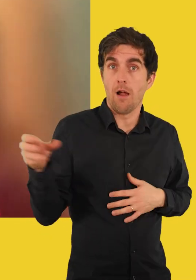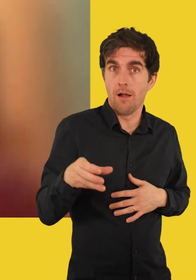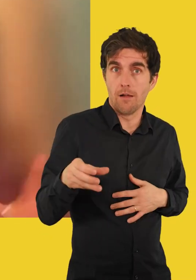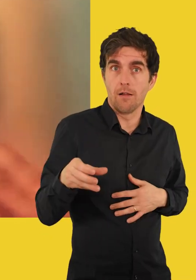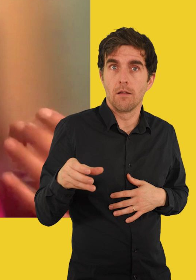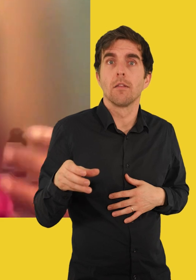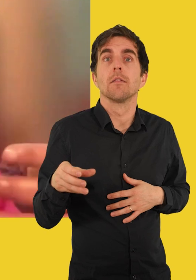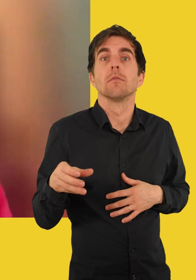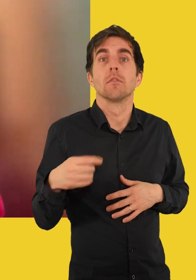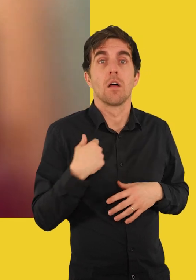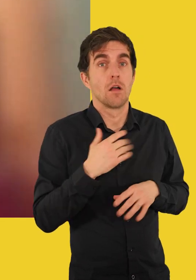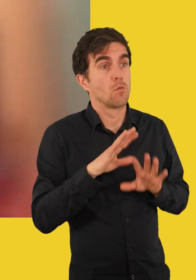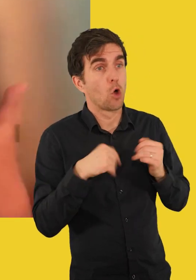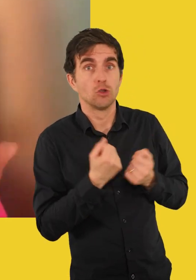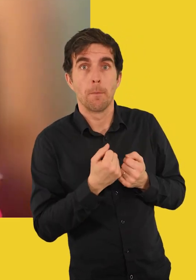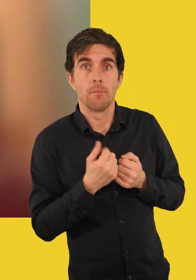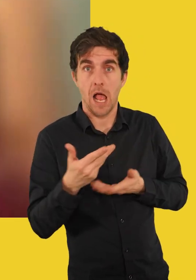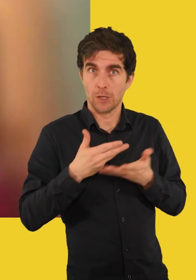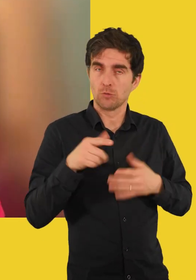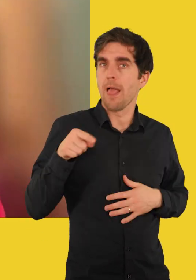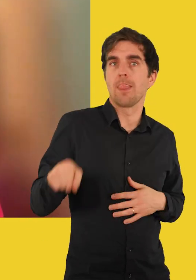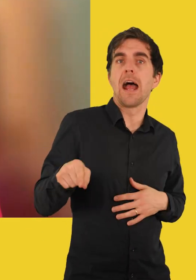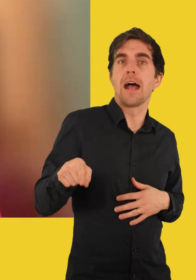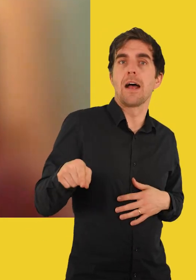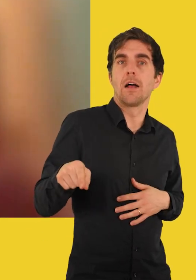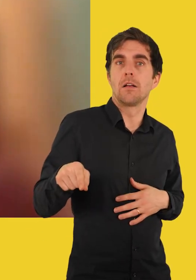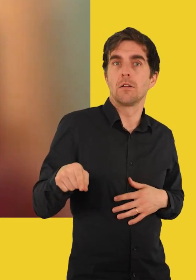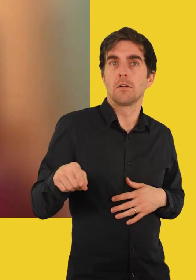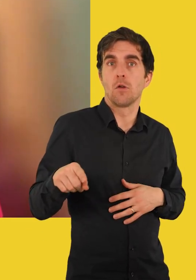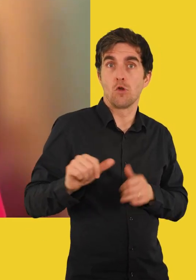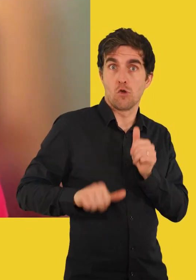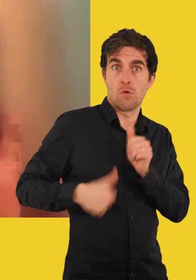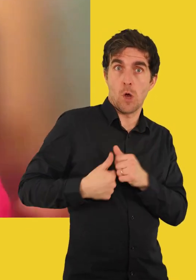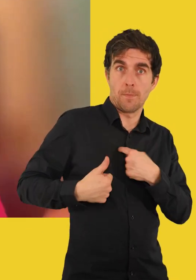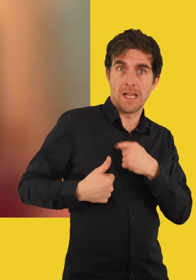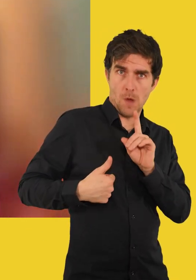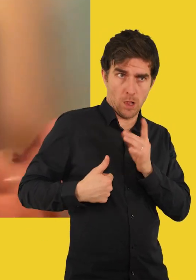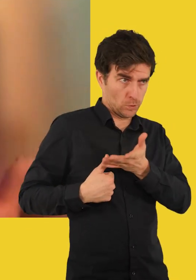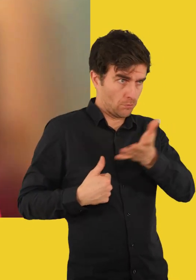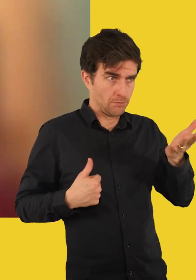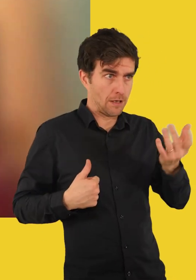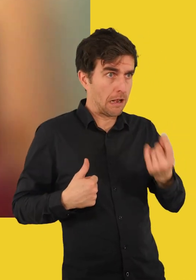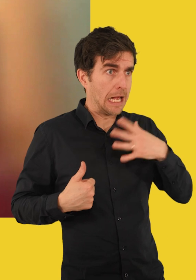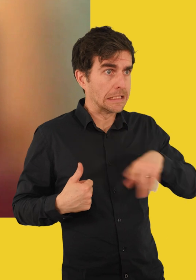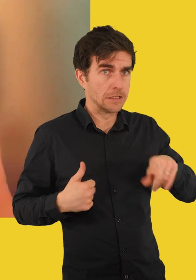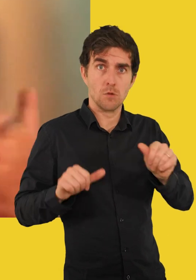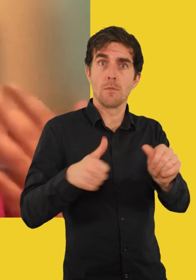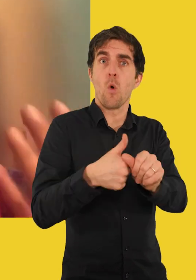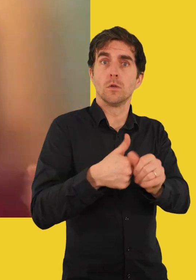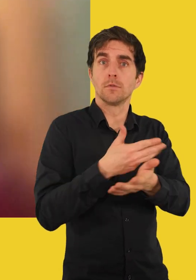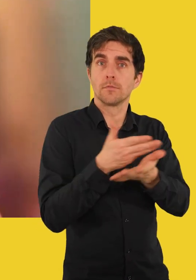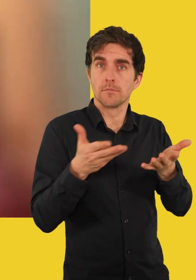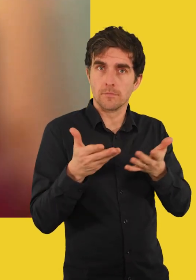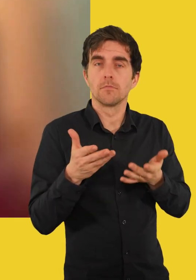our side. So along with me in the workshops, a counselor would be there to support not only me, but also the community members, or